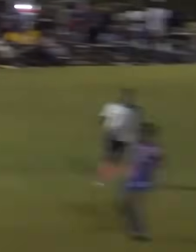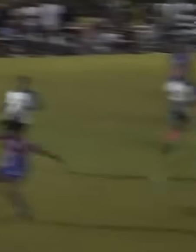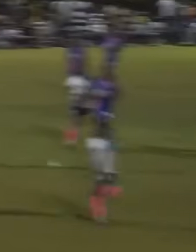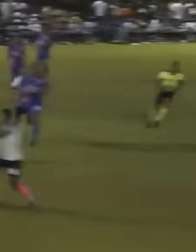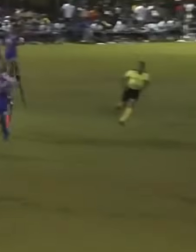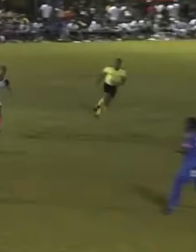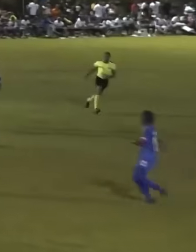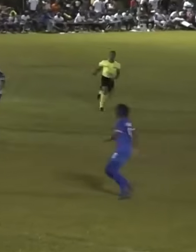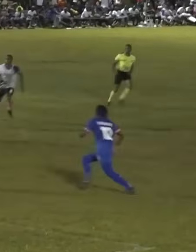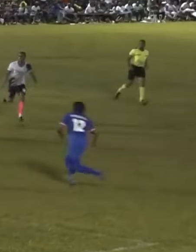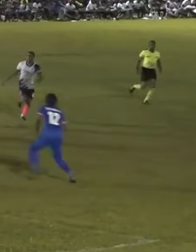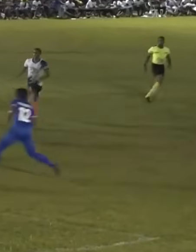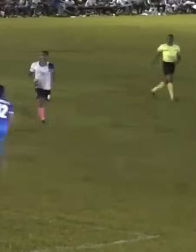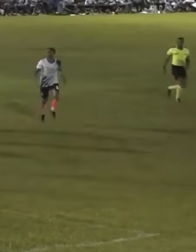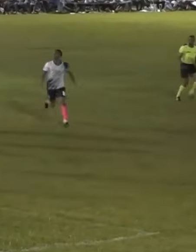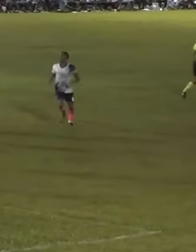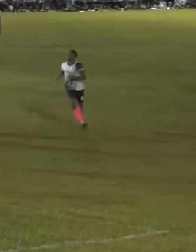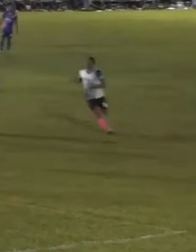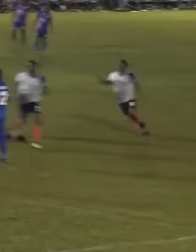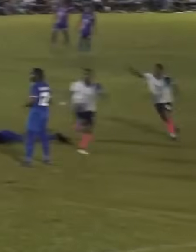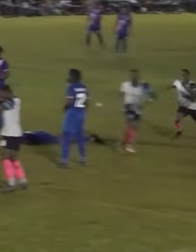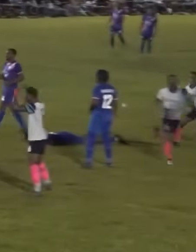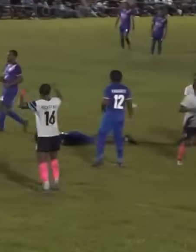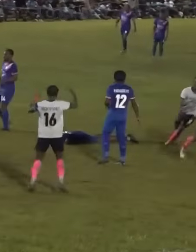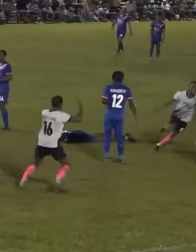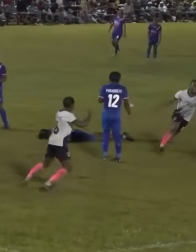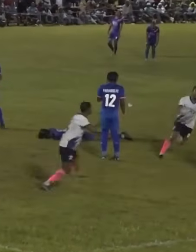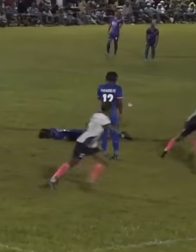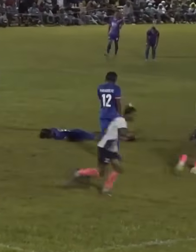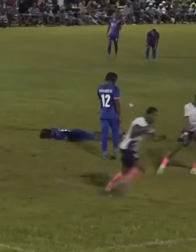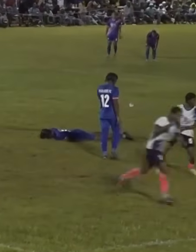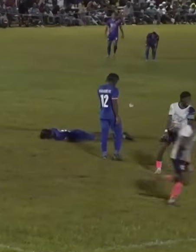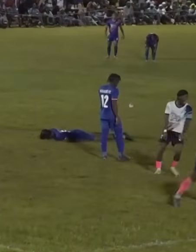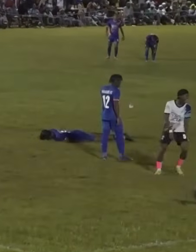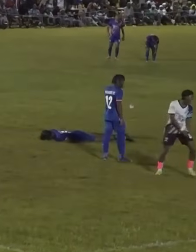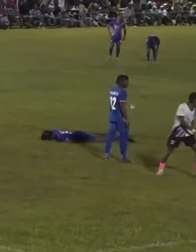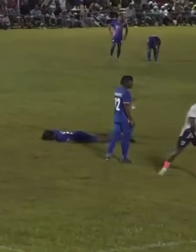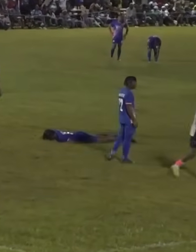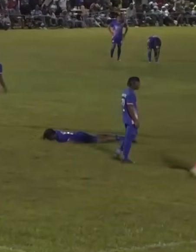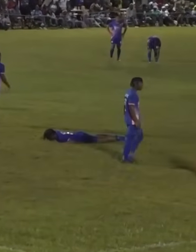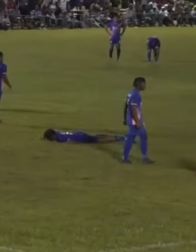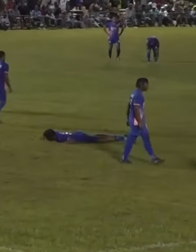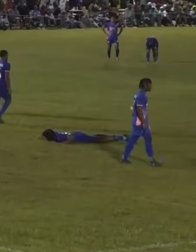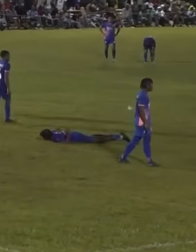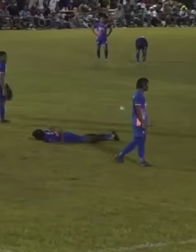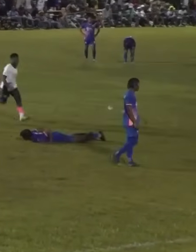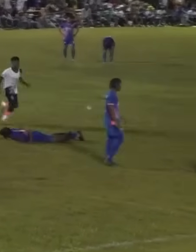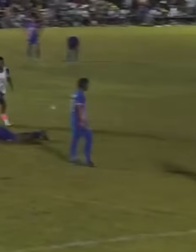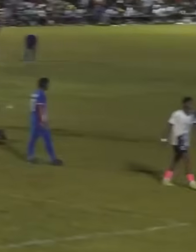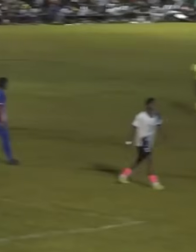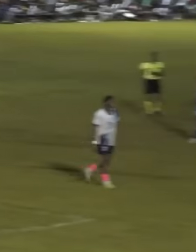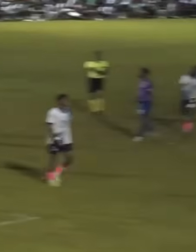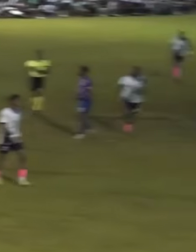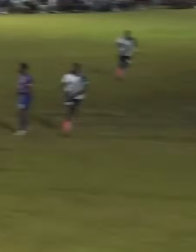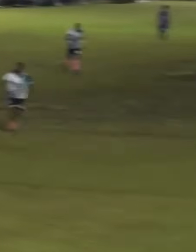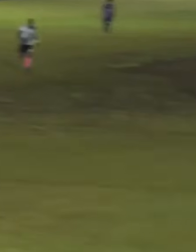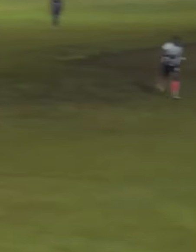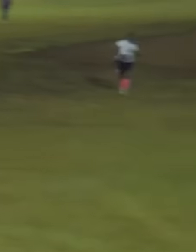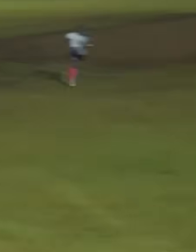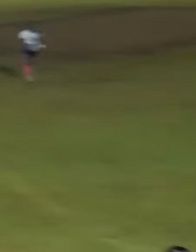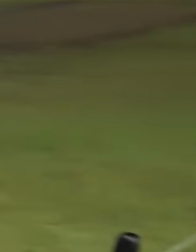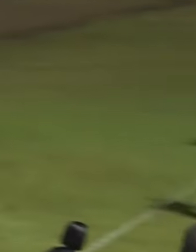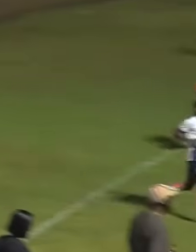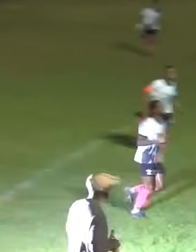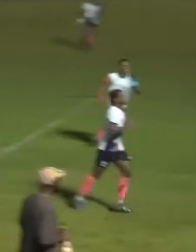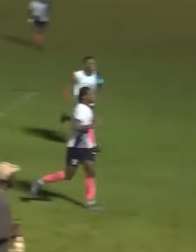the organizing committee, former national player and football administrator Omari Eastman outlined the vision for the 2025